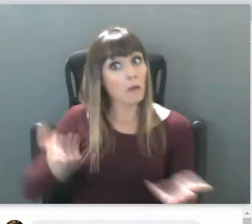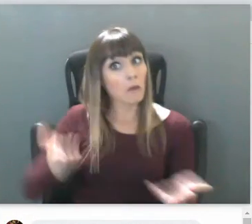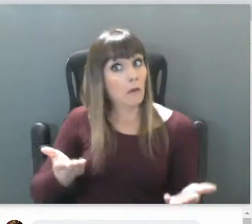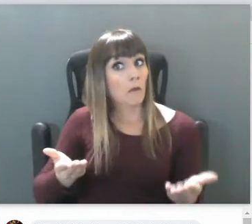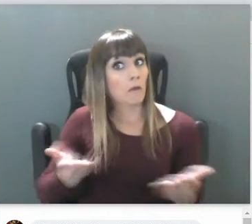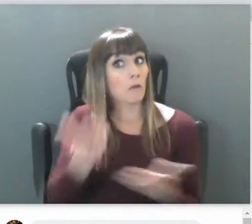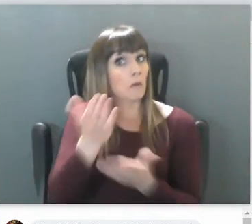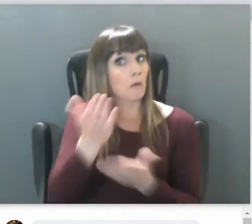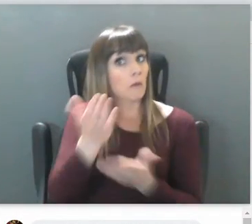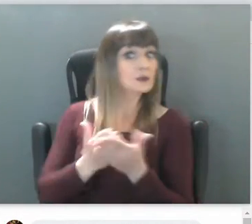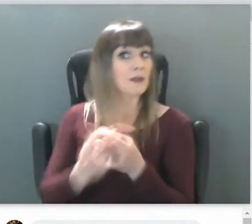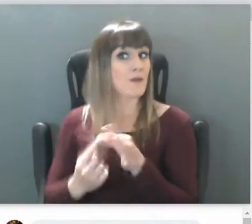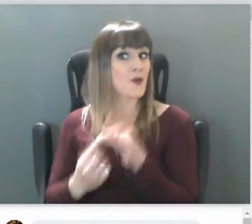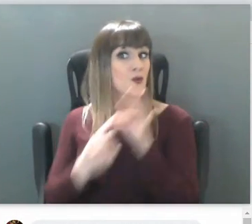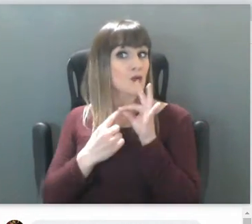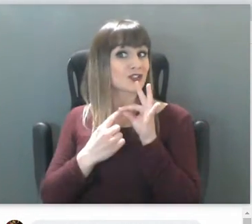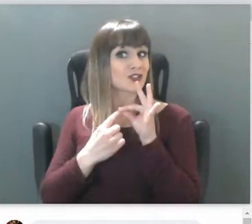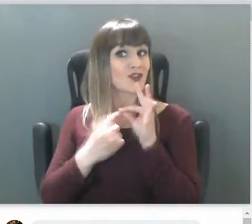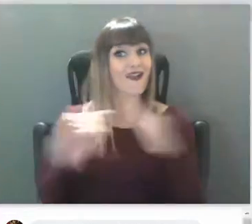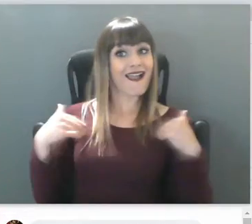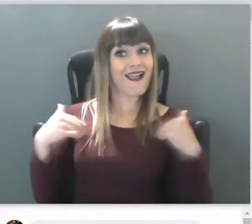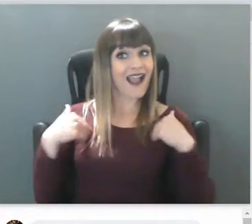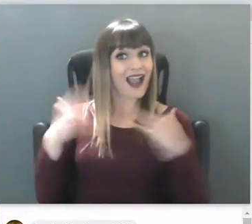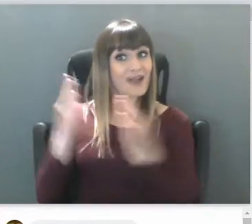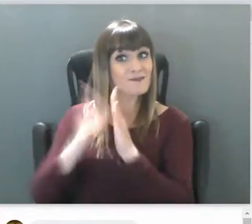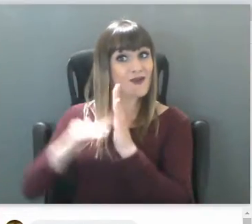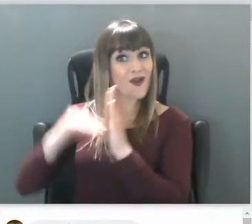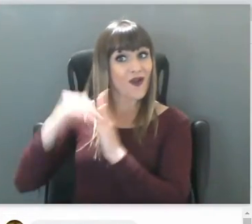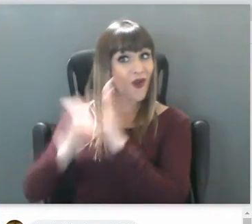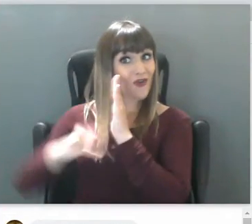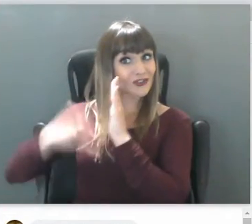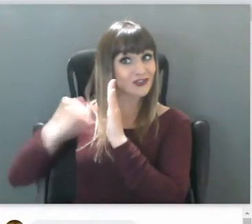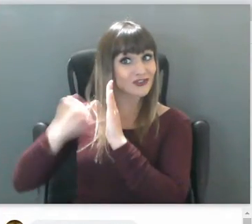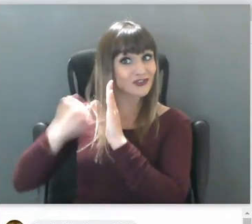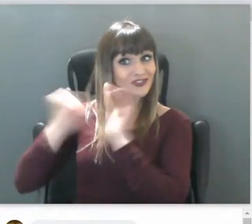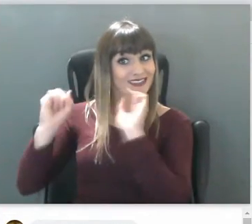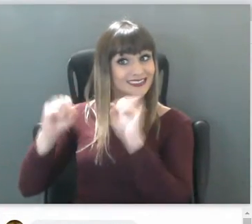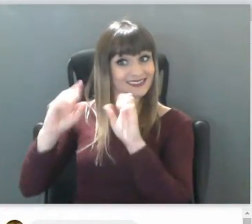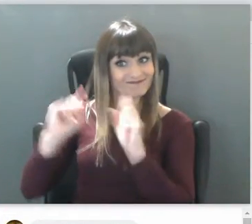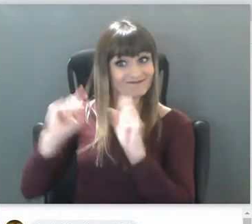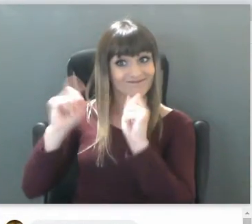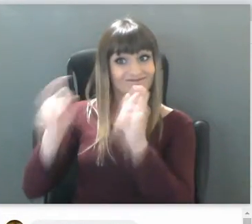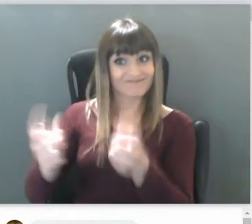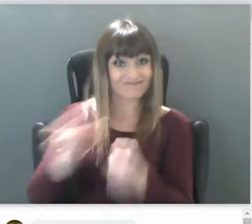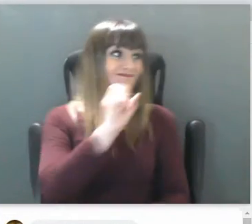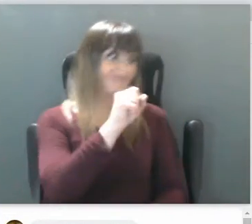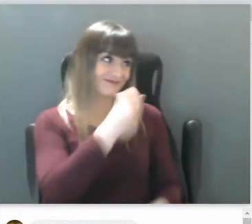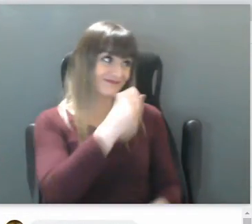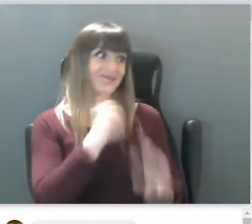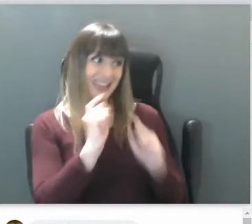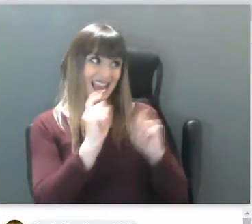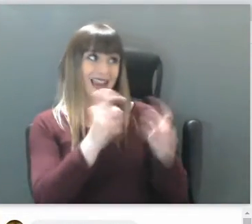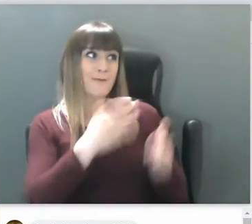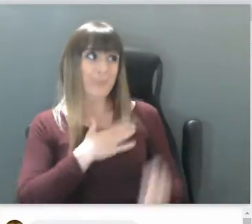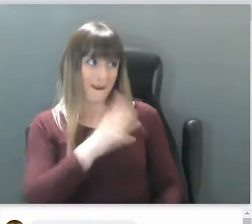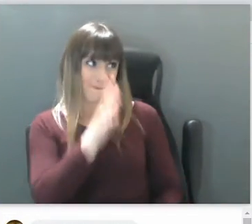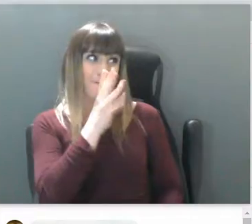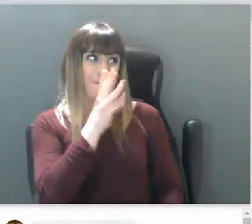original art, some original animal art from Mom? I know I've given my mom some art for Mother's Yes. Day. You want she a loves unique it. gift that she